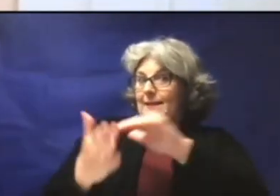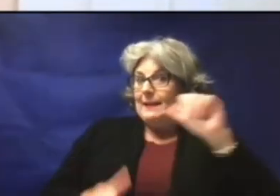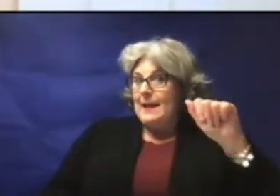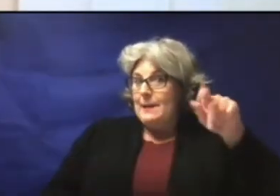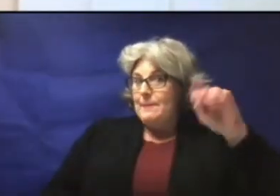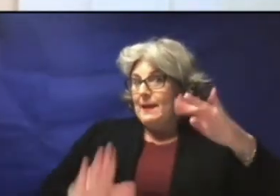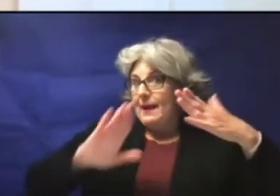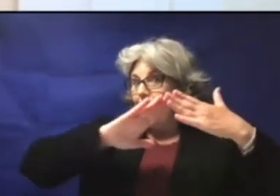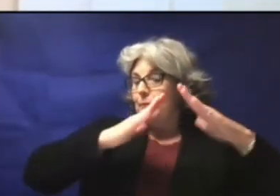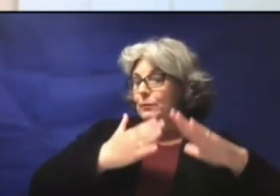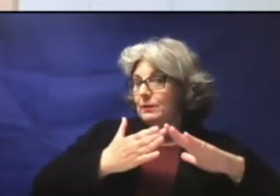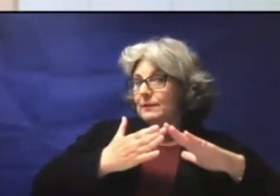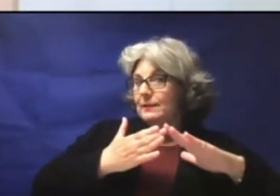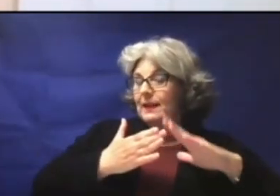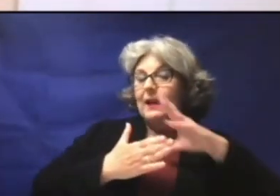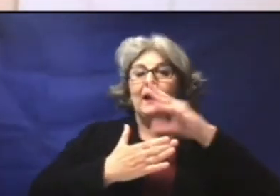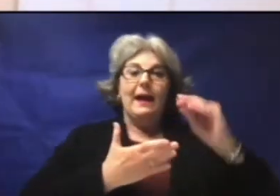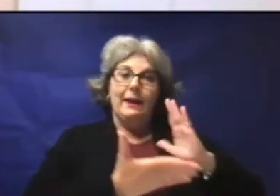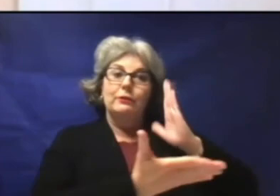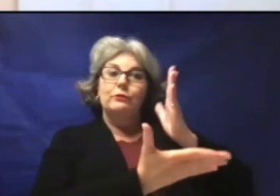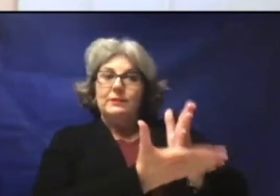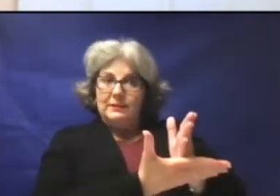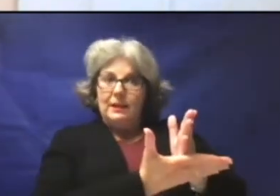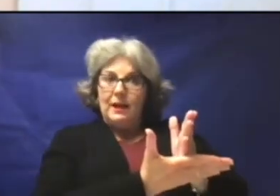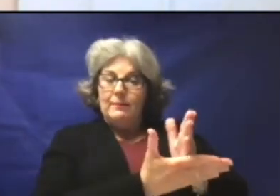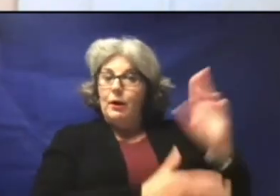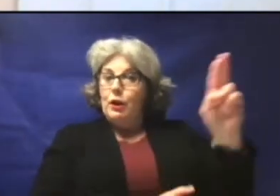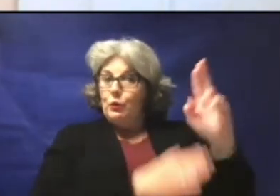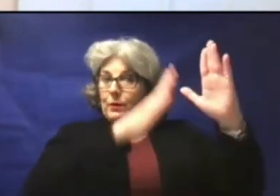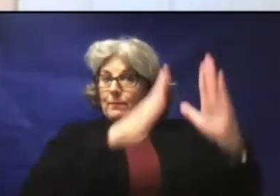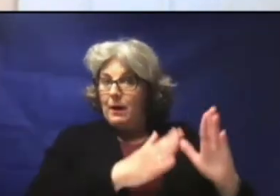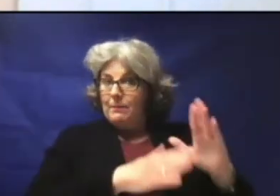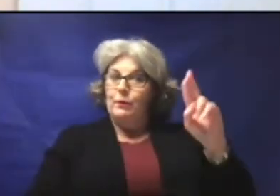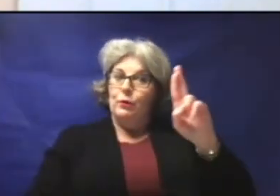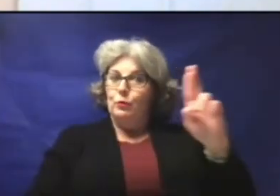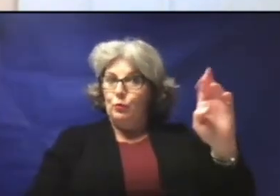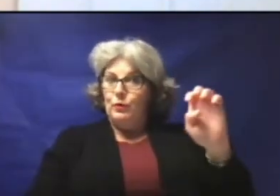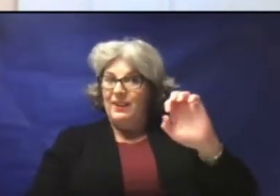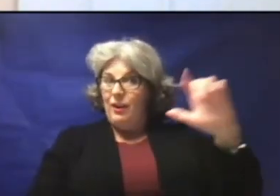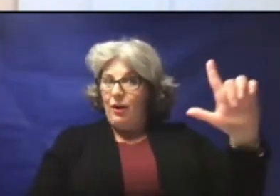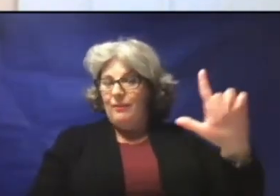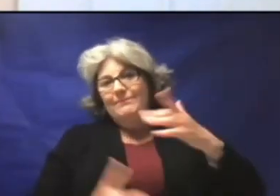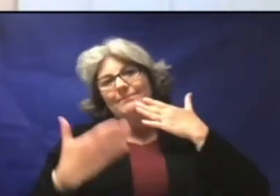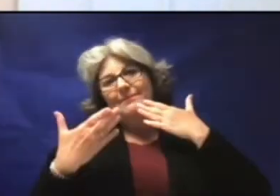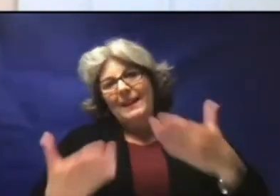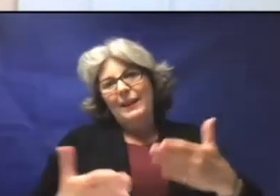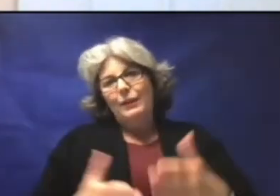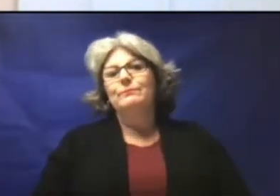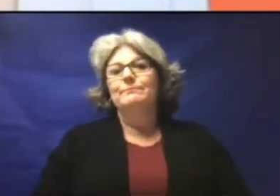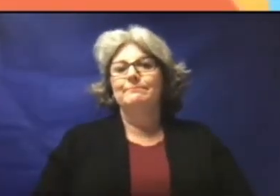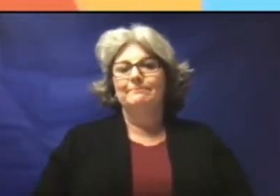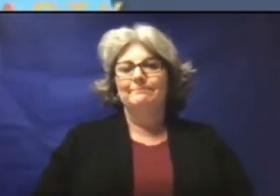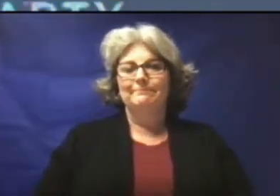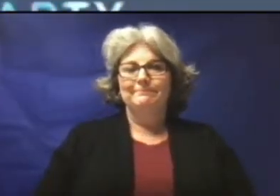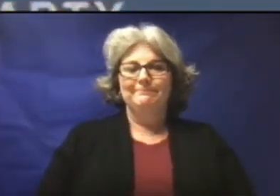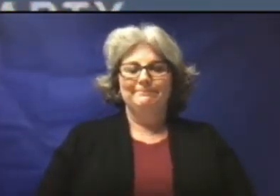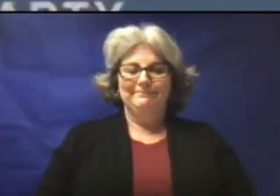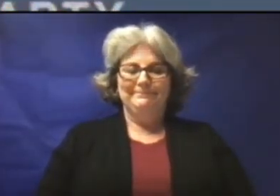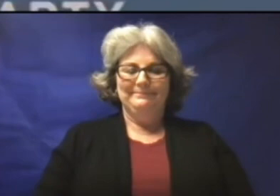AAPI community and to stop the Republican recall. Thank you.